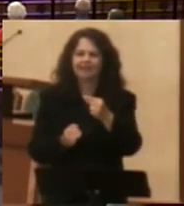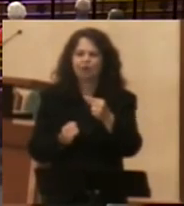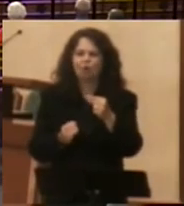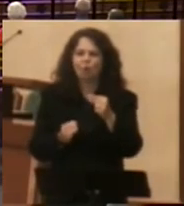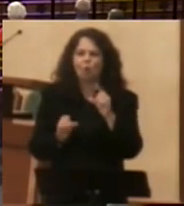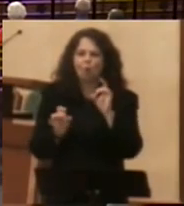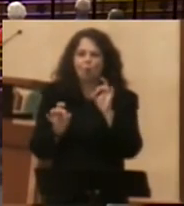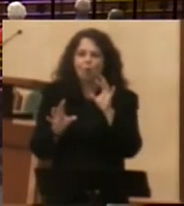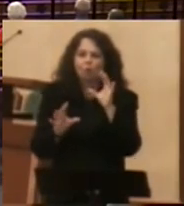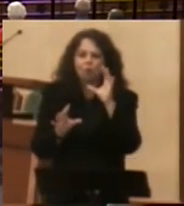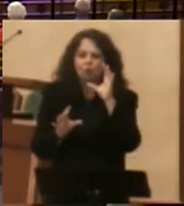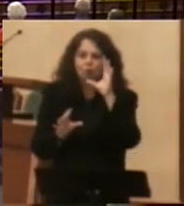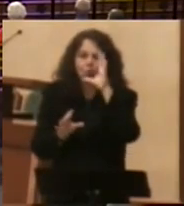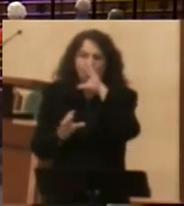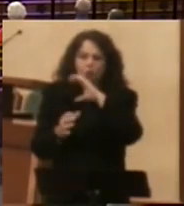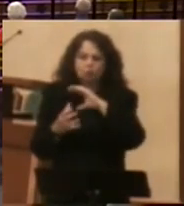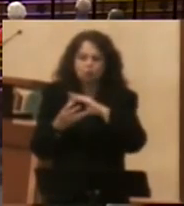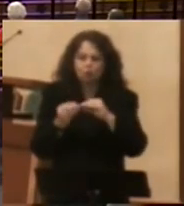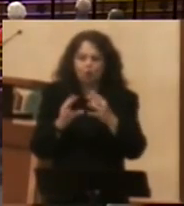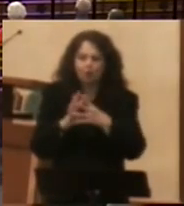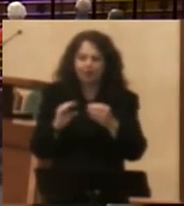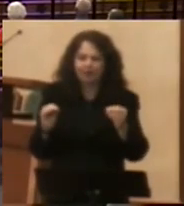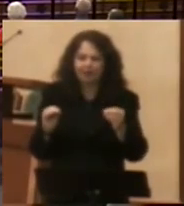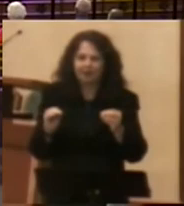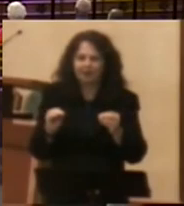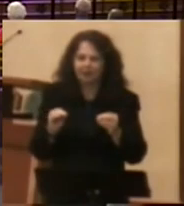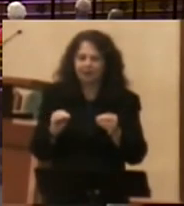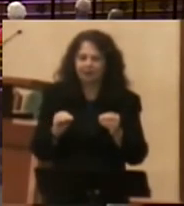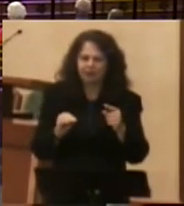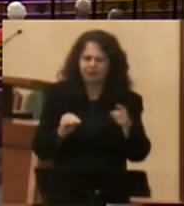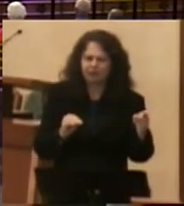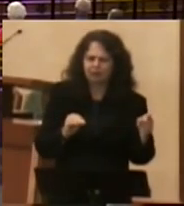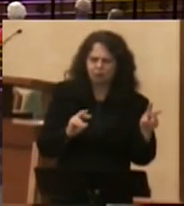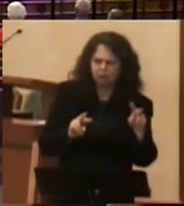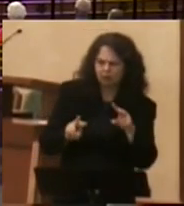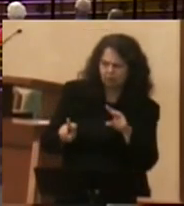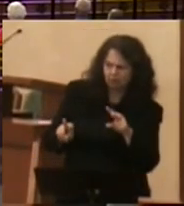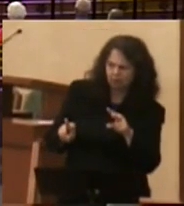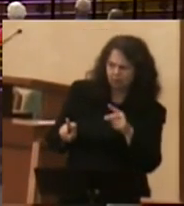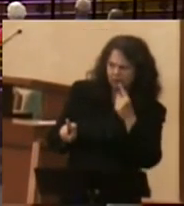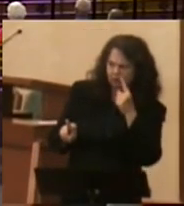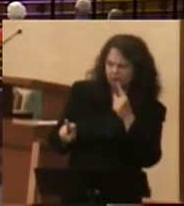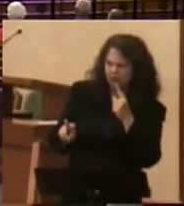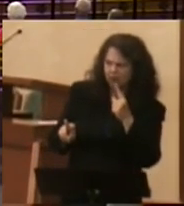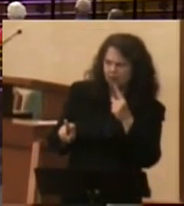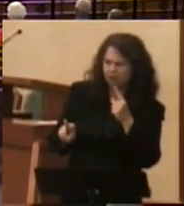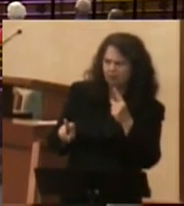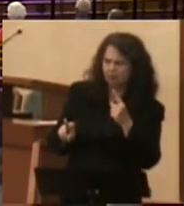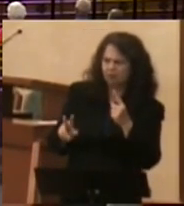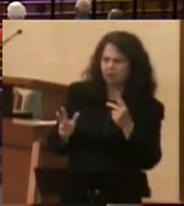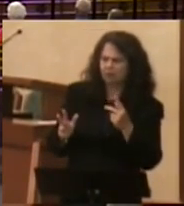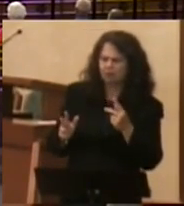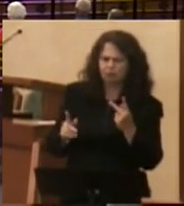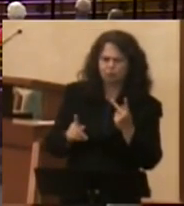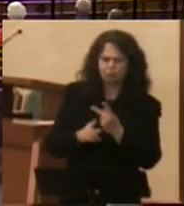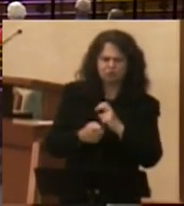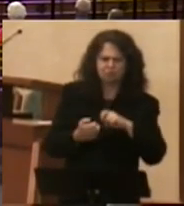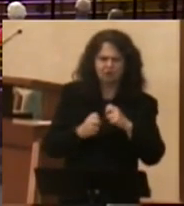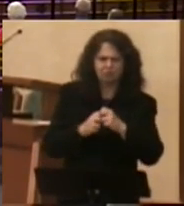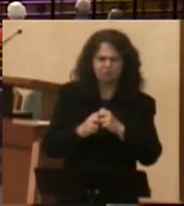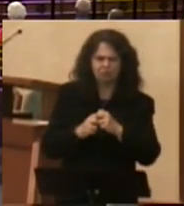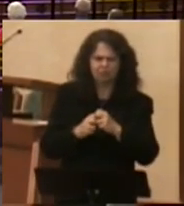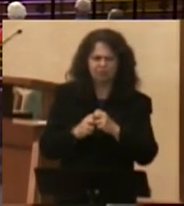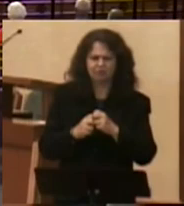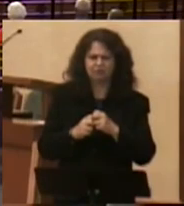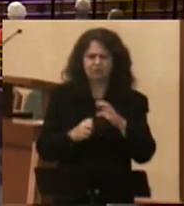water. The disciples must be hoping that the worst problem they will ever have is trying to find food for